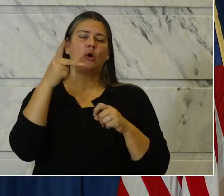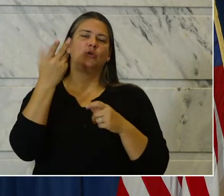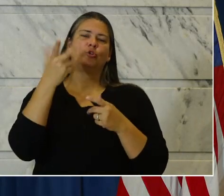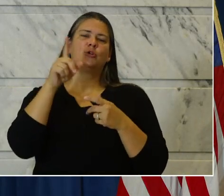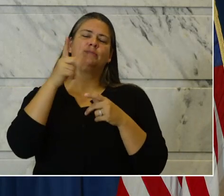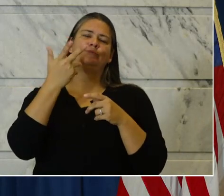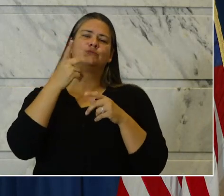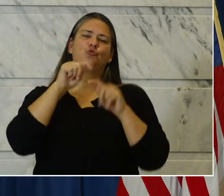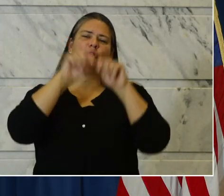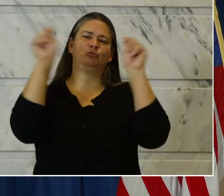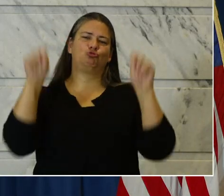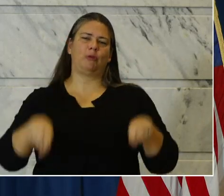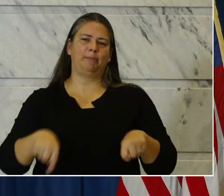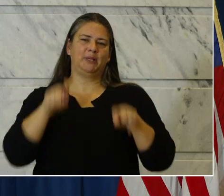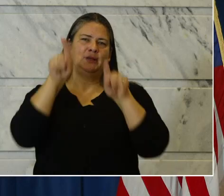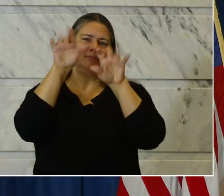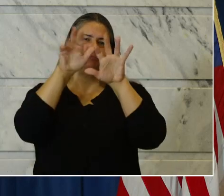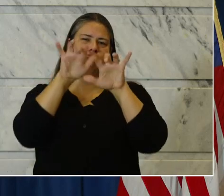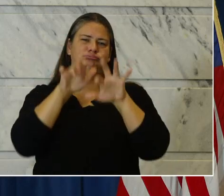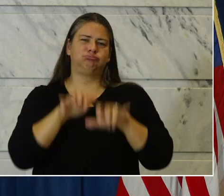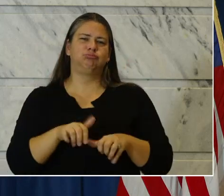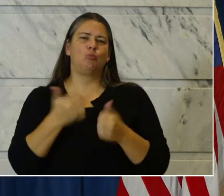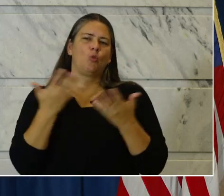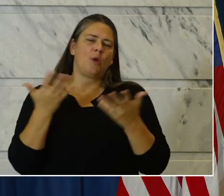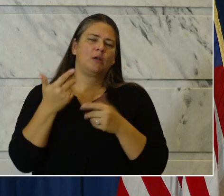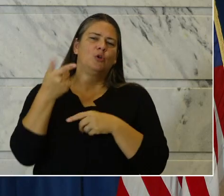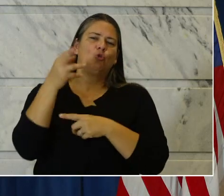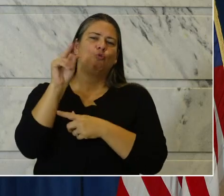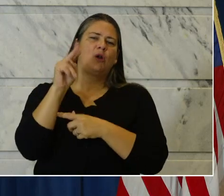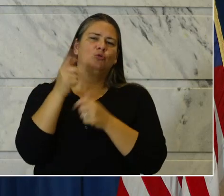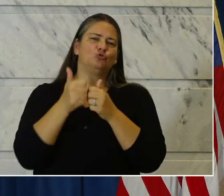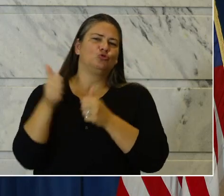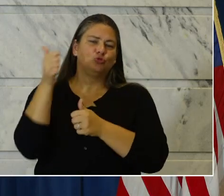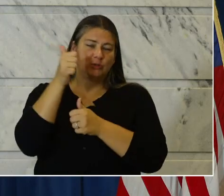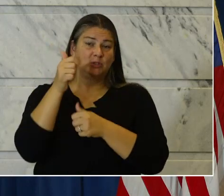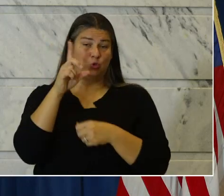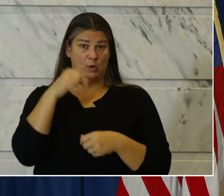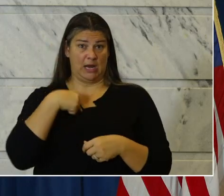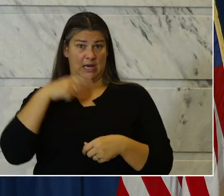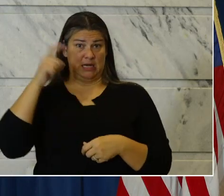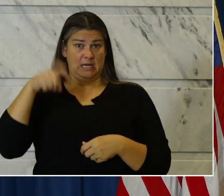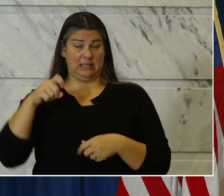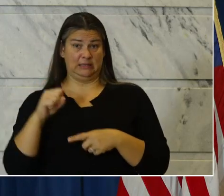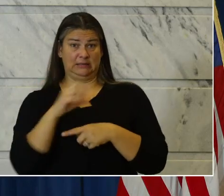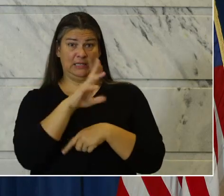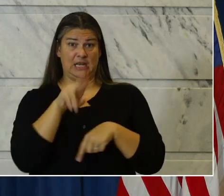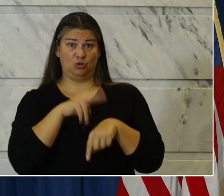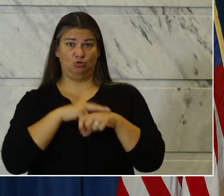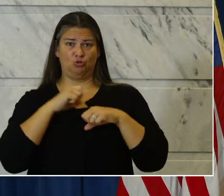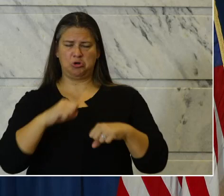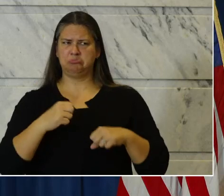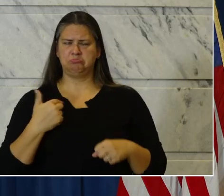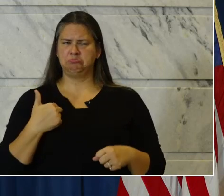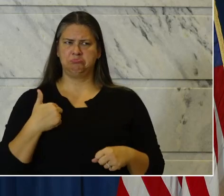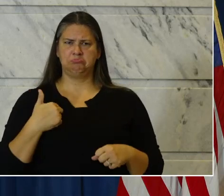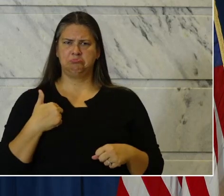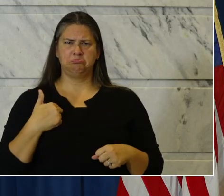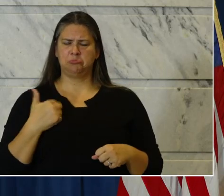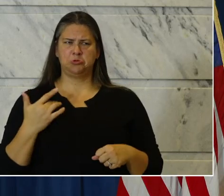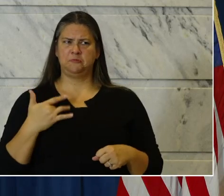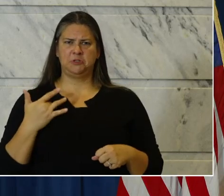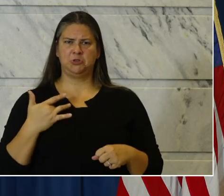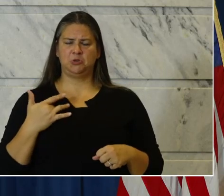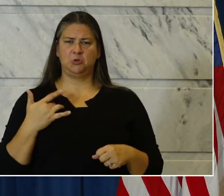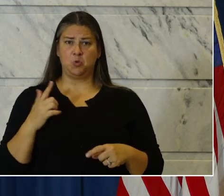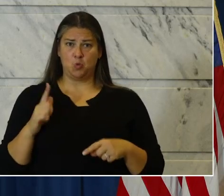transcripts to activate the National Guard or the Kentucky State Police. I think that what we're going to see